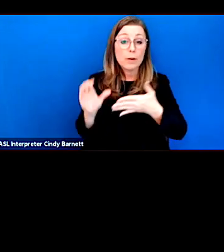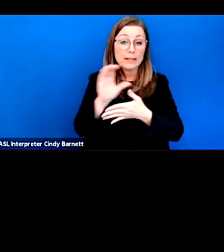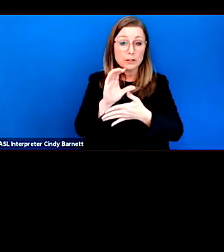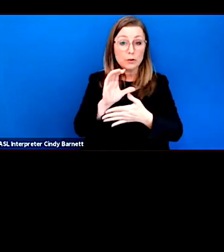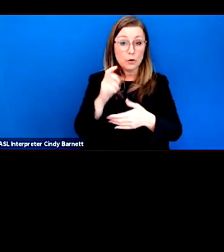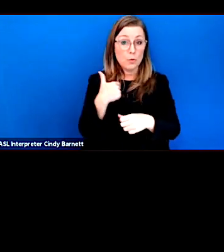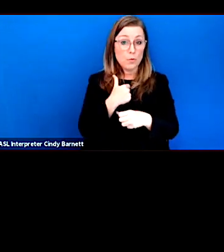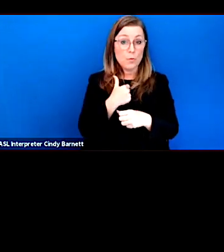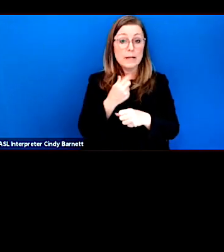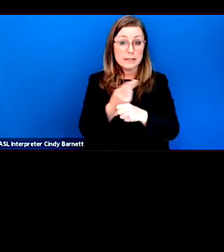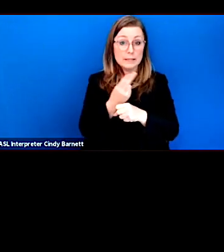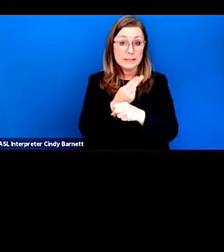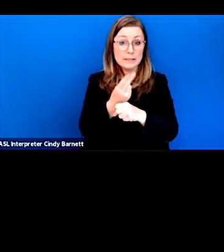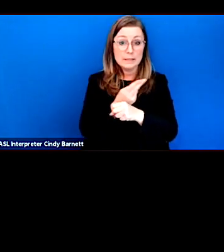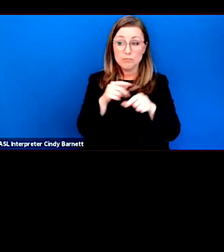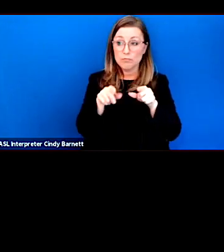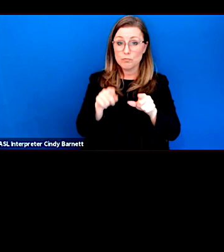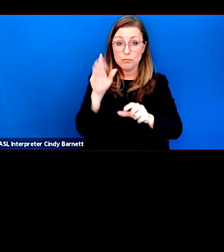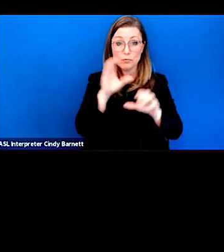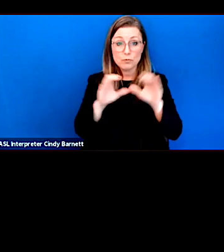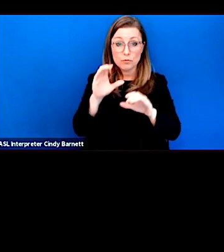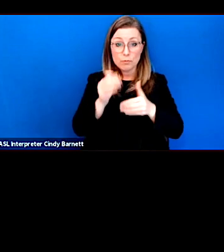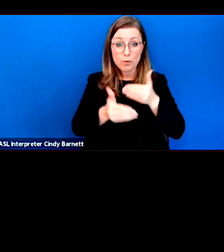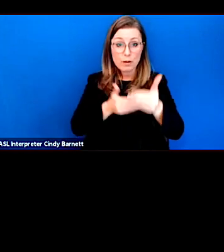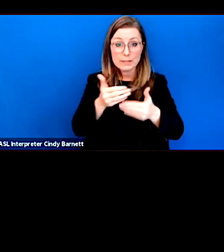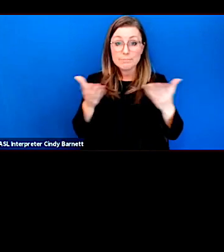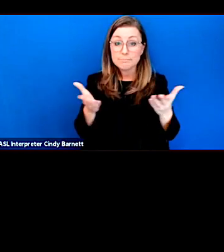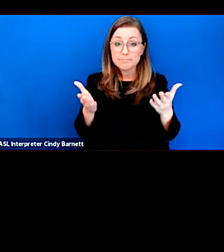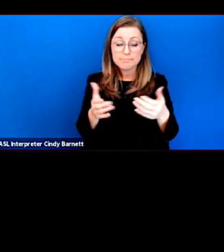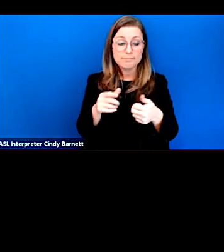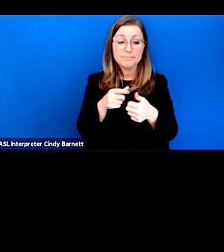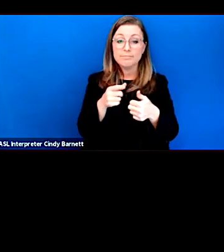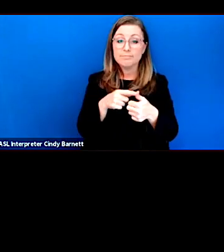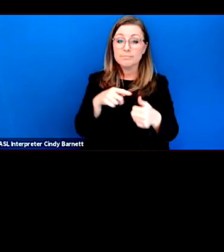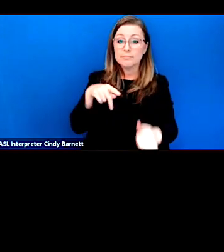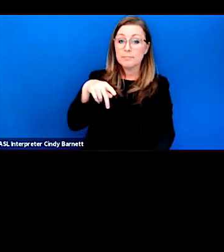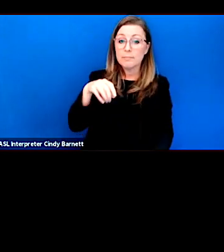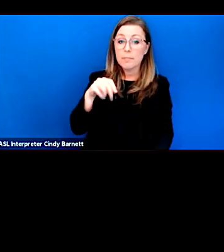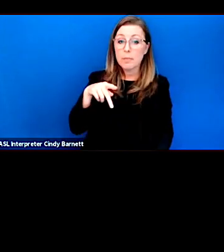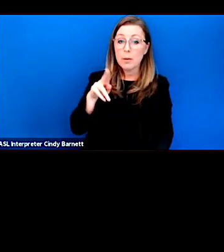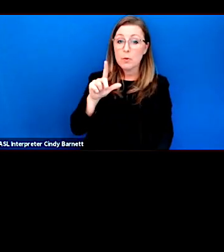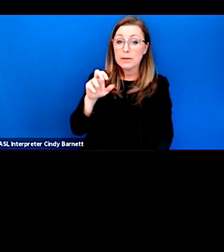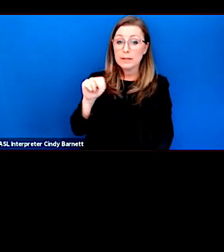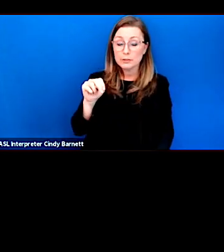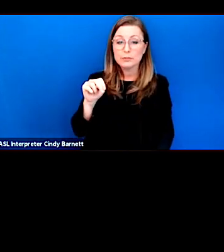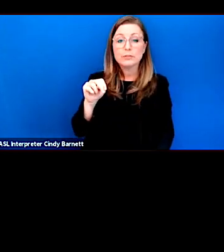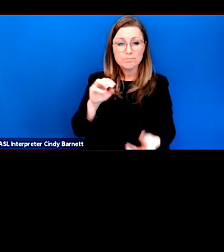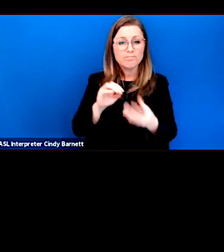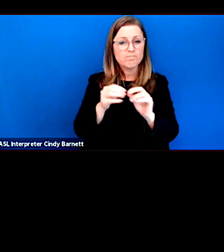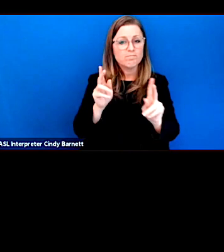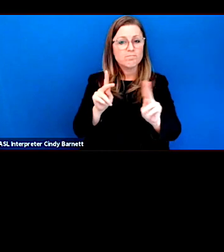the search process were population, such as women of color for our